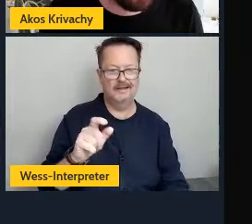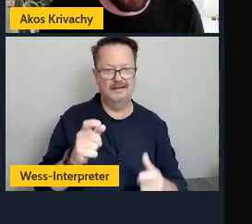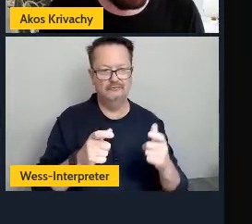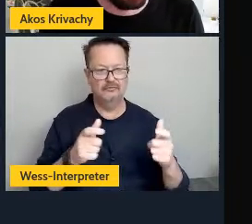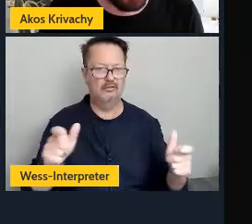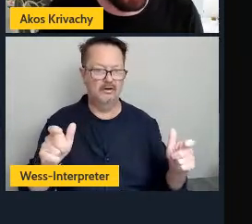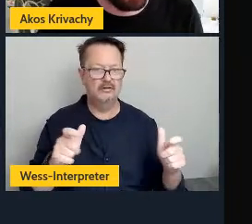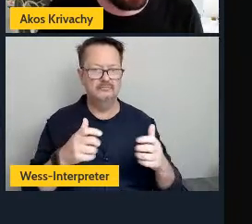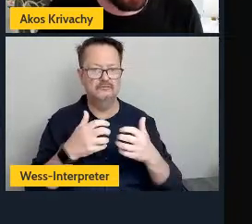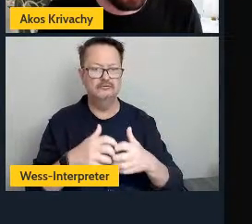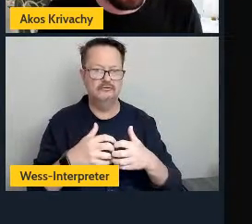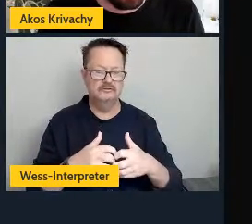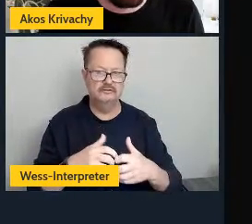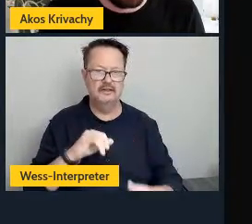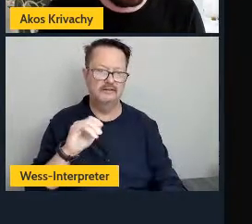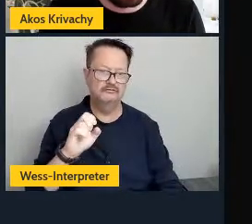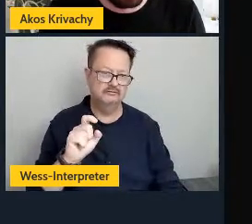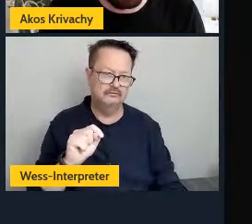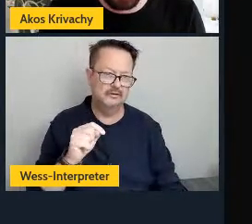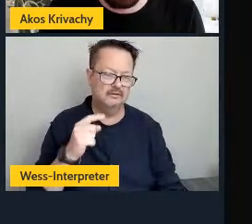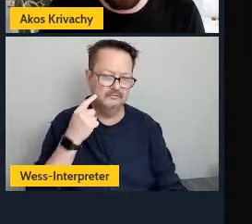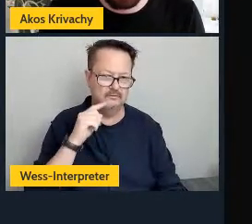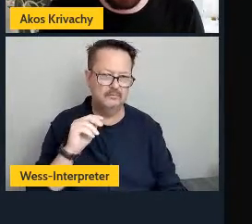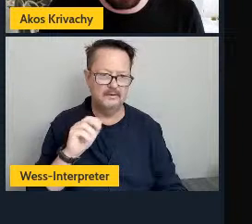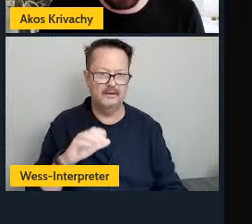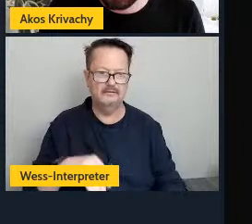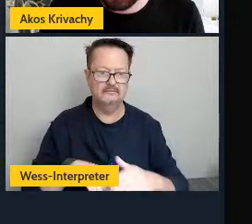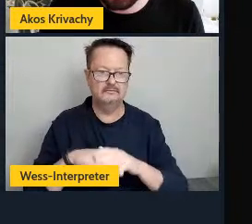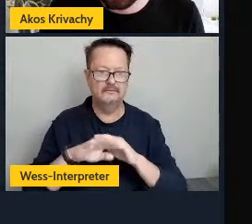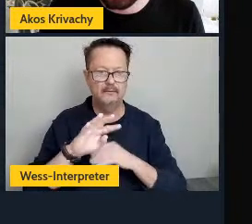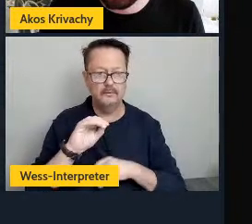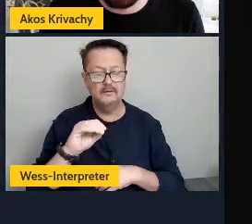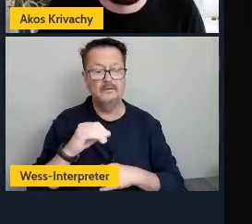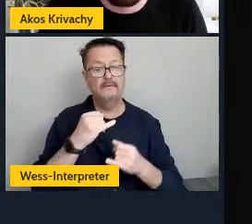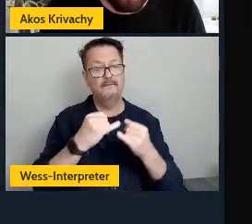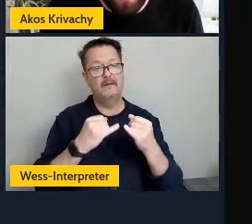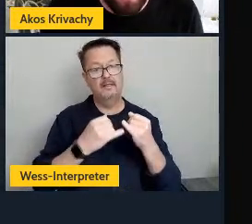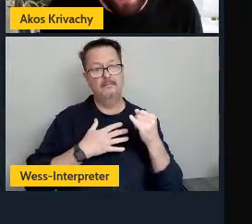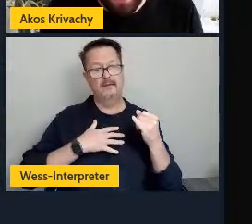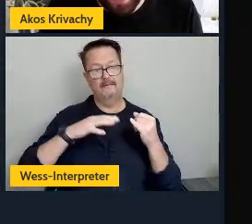max workers of 40. And finally, my fifth